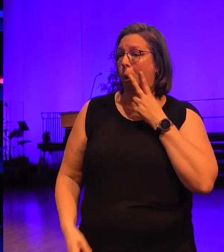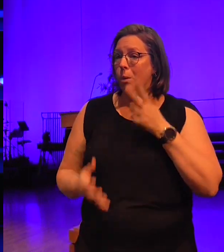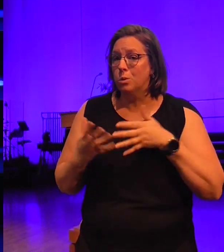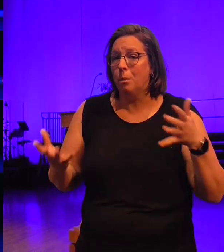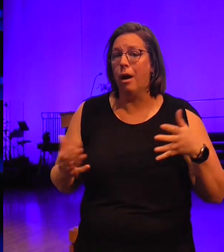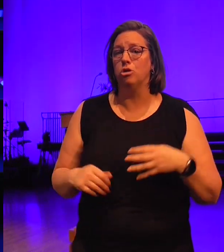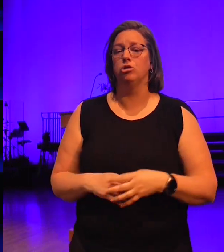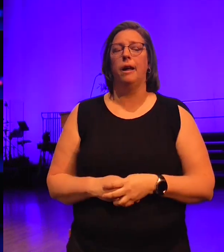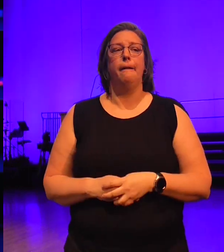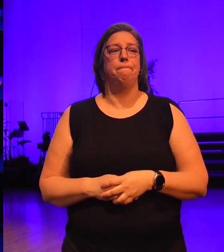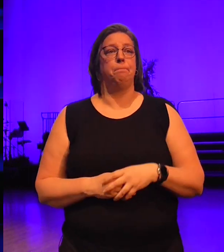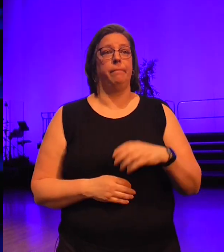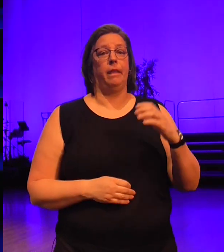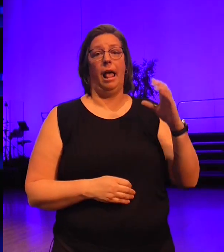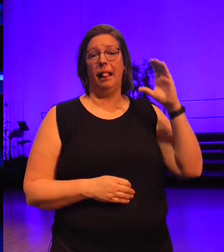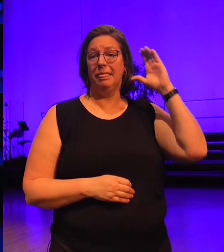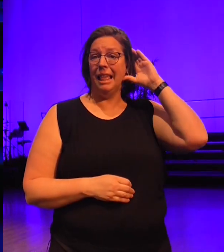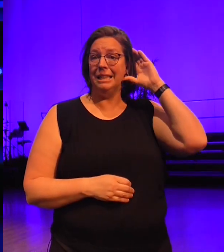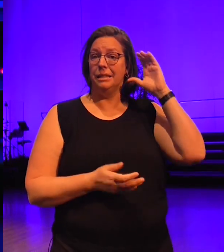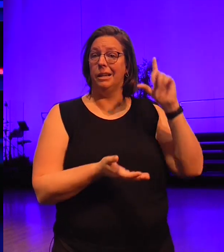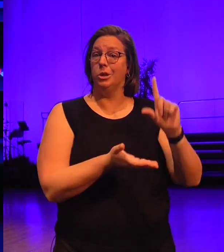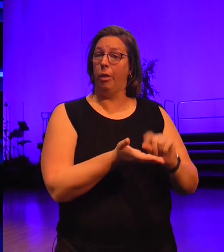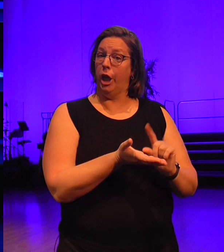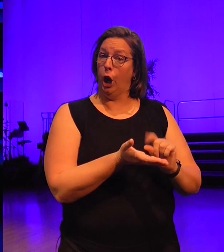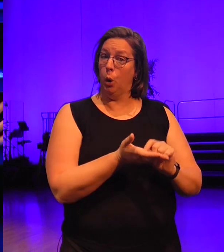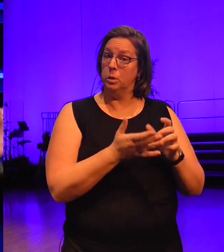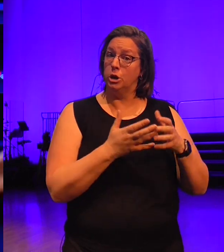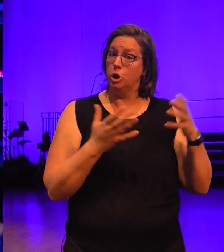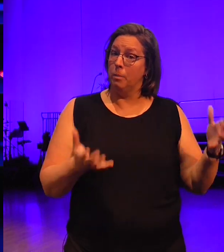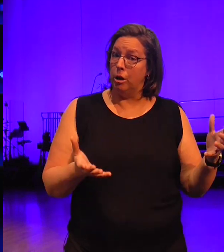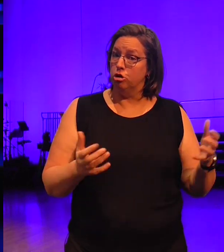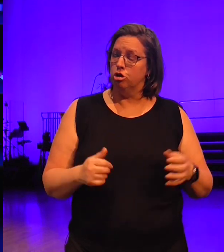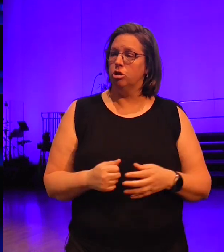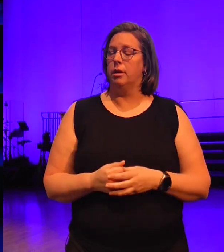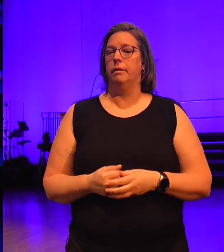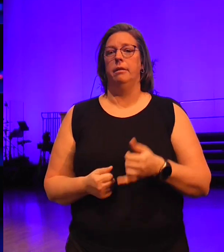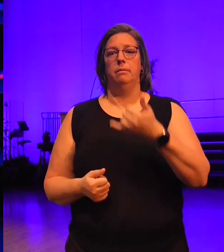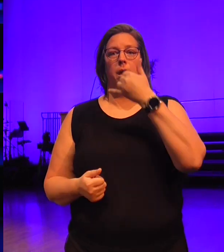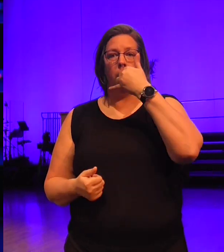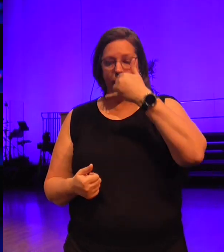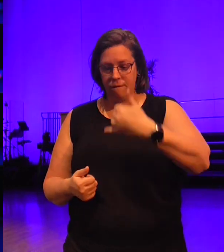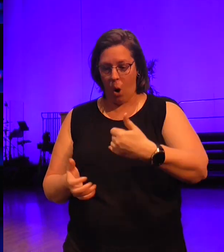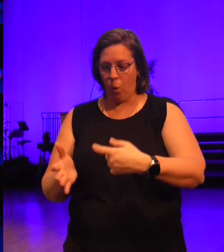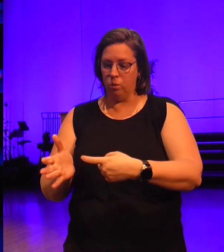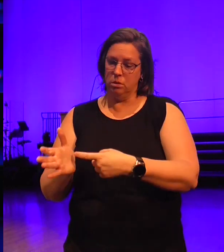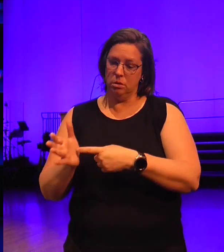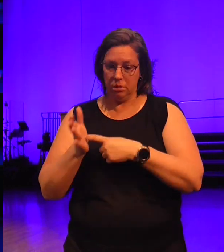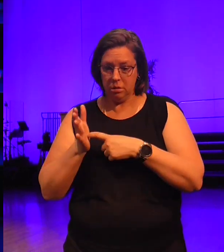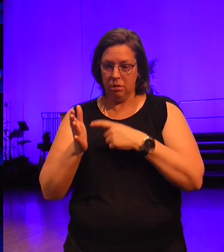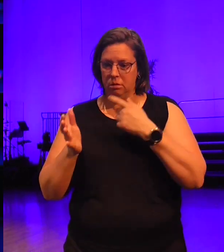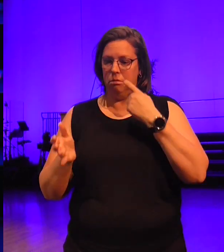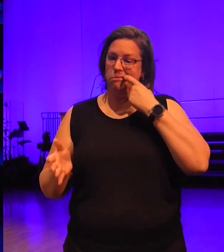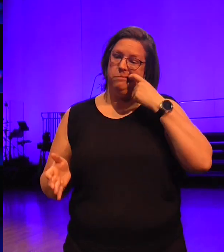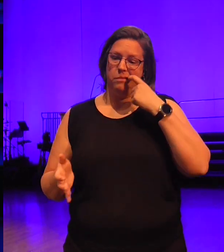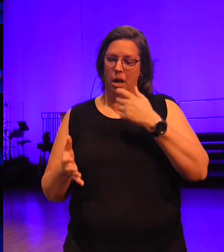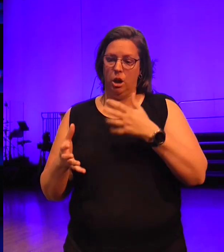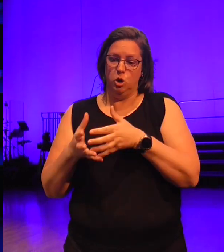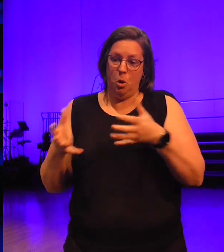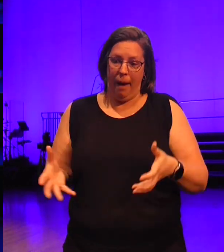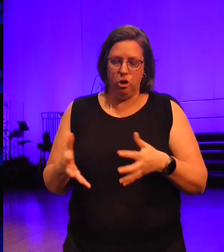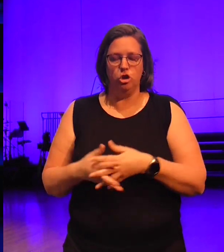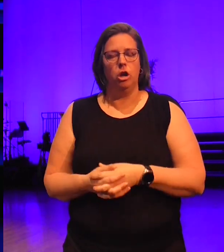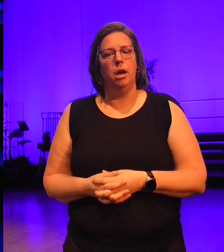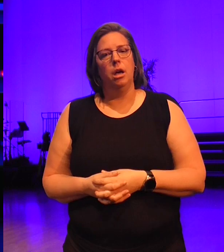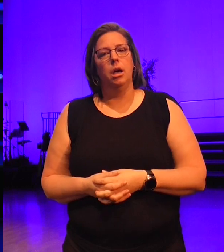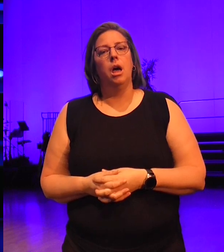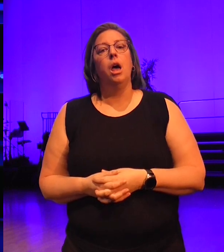listening to the news cycle too much, being on our phones too much. And what I can tell you and what I've learned is if